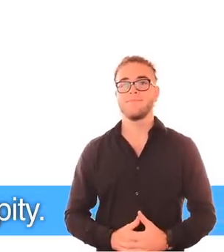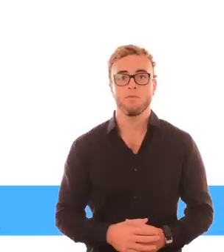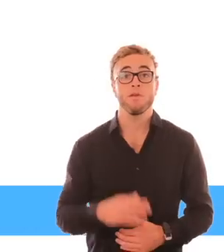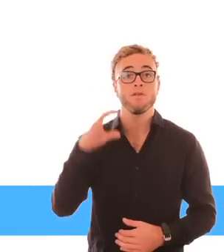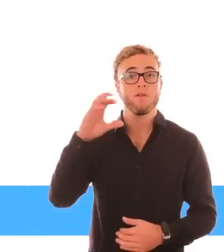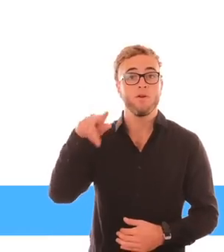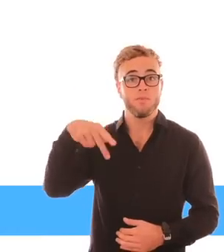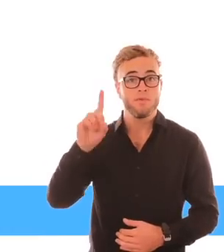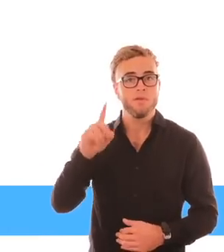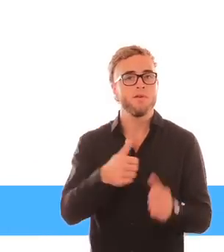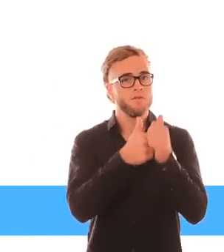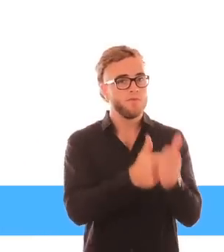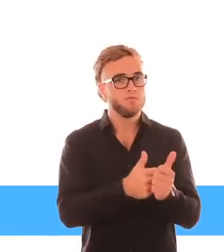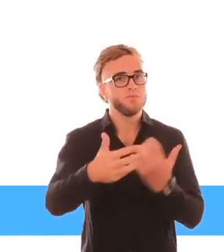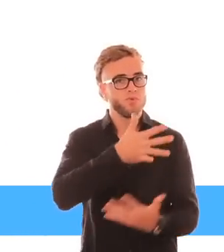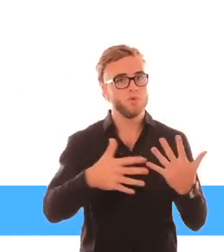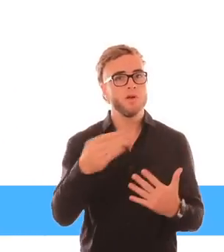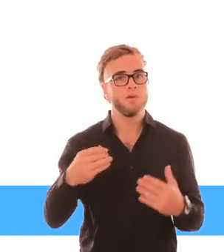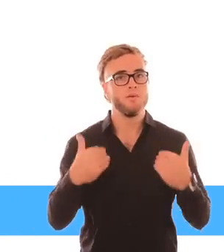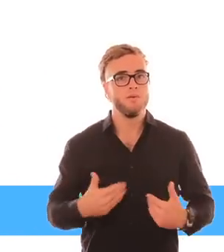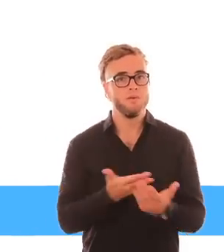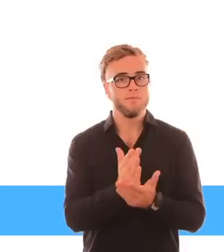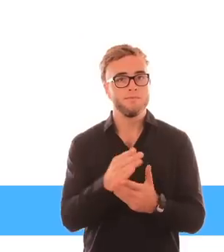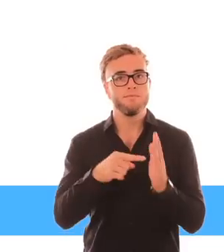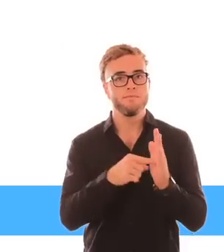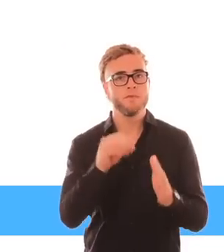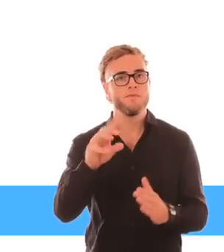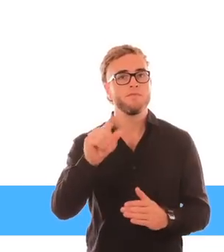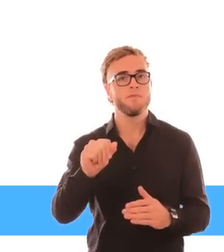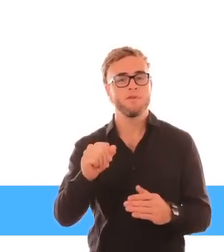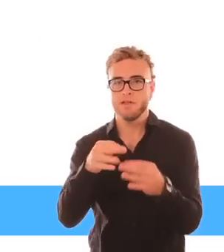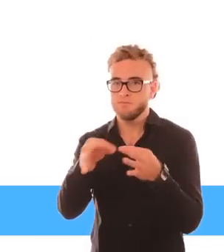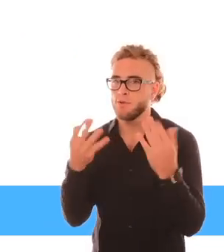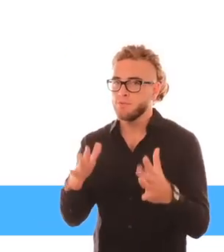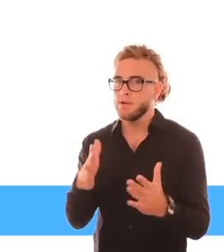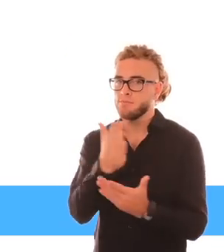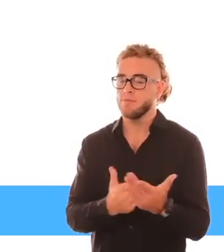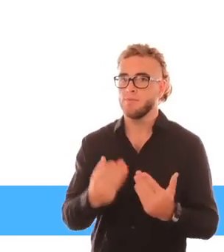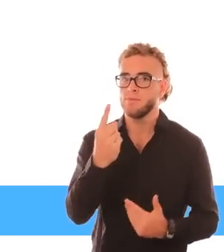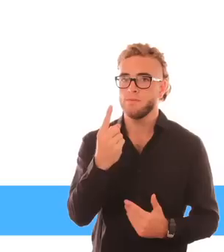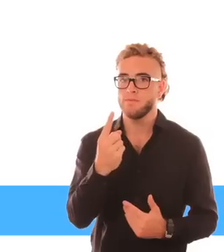The CRPD follows the social and the human rights models of disability, as already explained in Module 1.